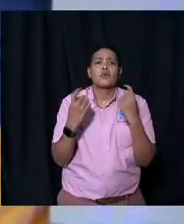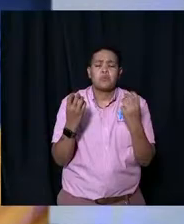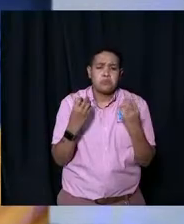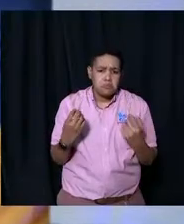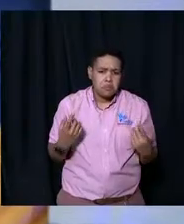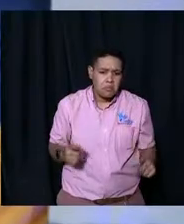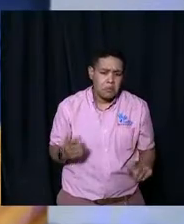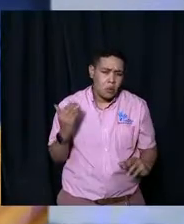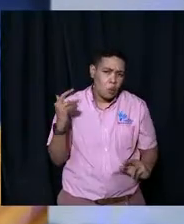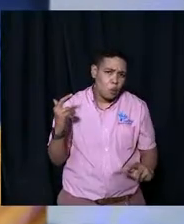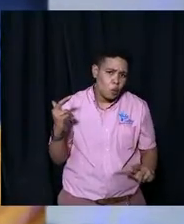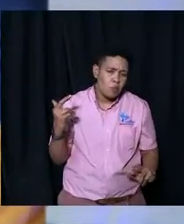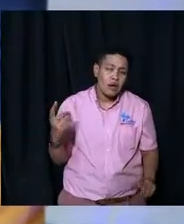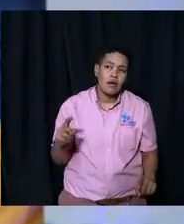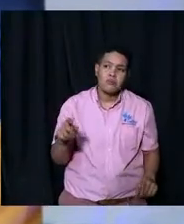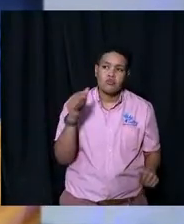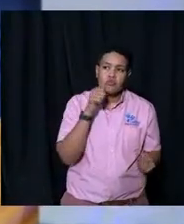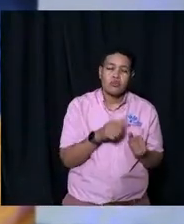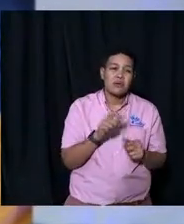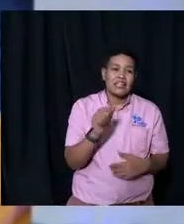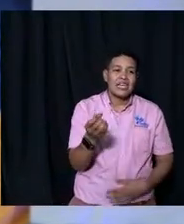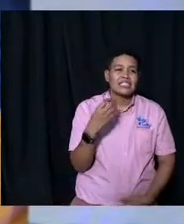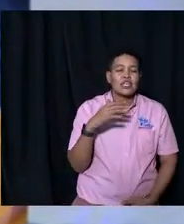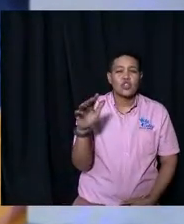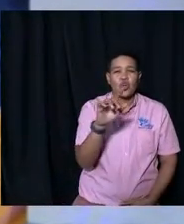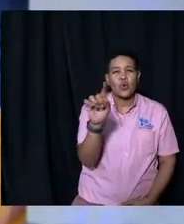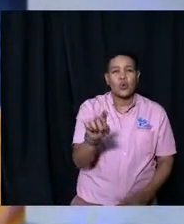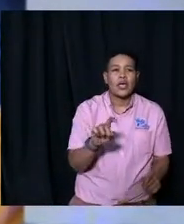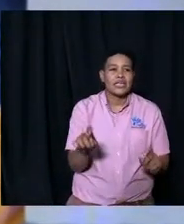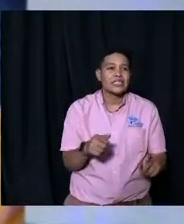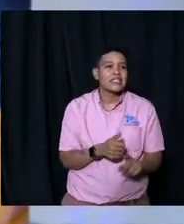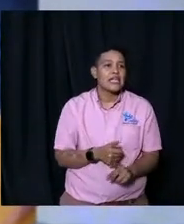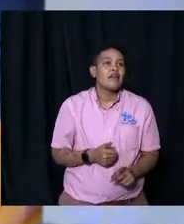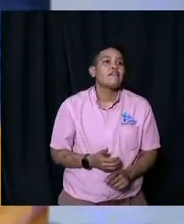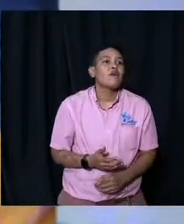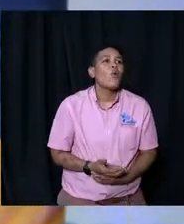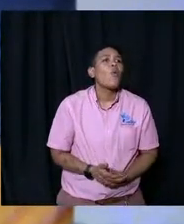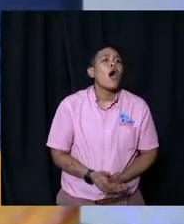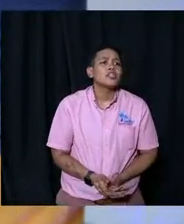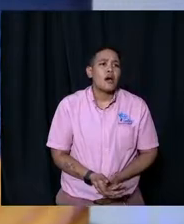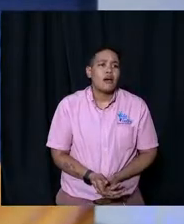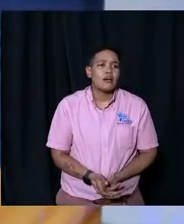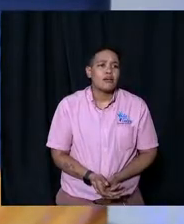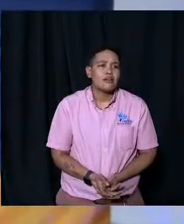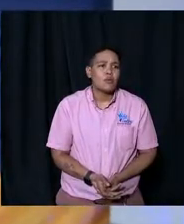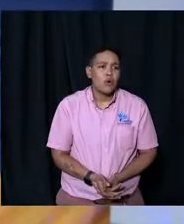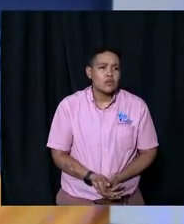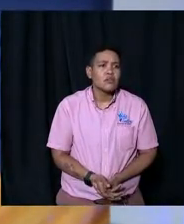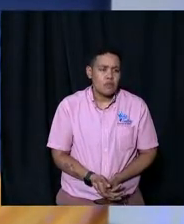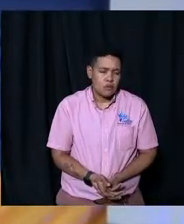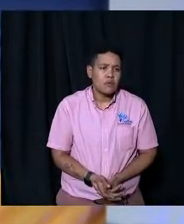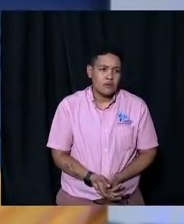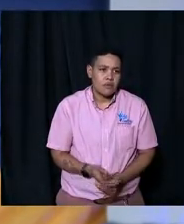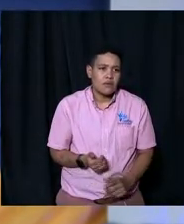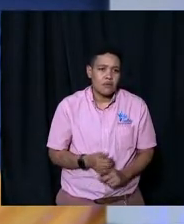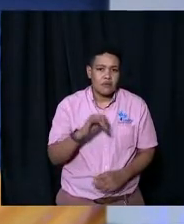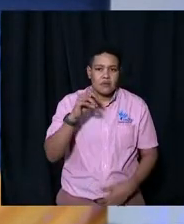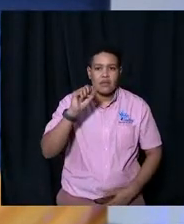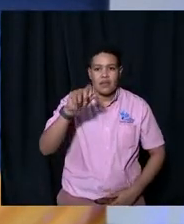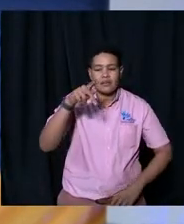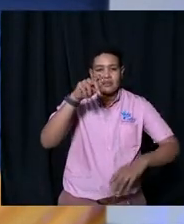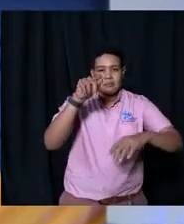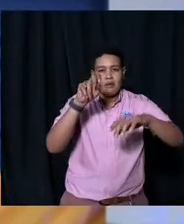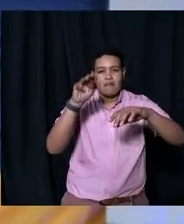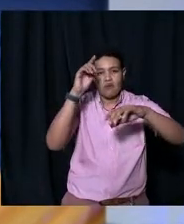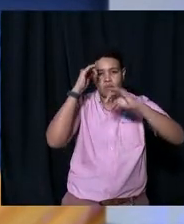questions. And do remember, you can send your questions through the JIS platform, which is at